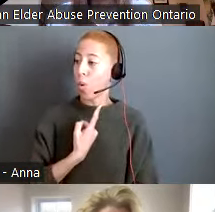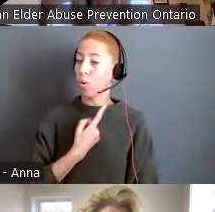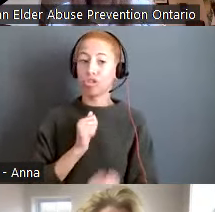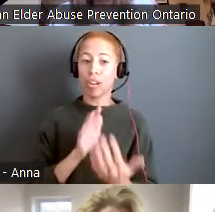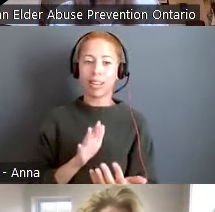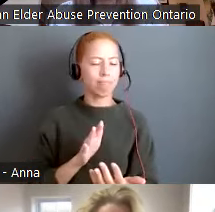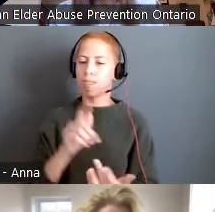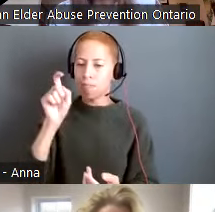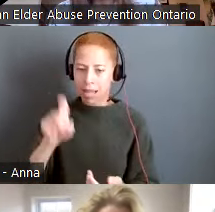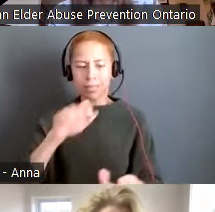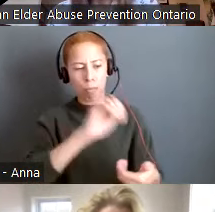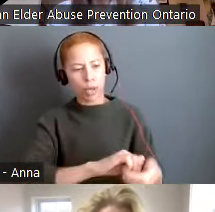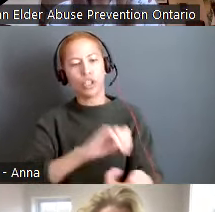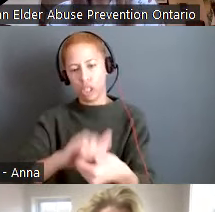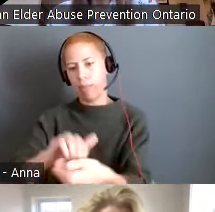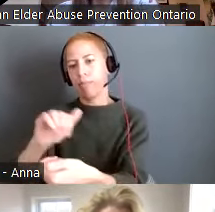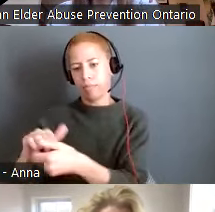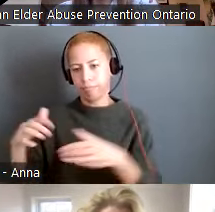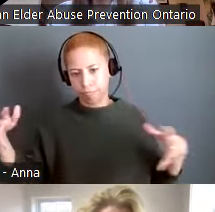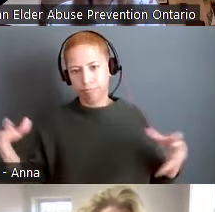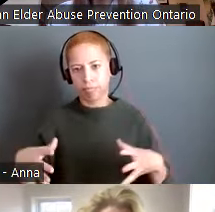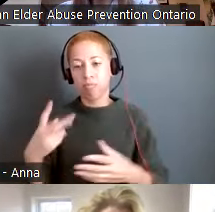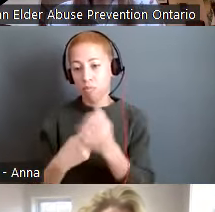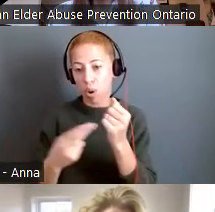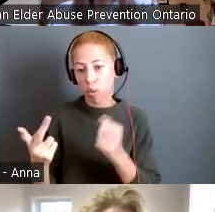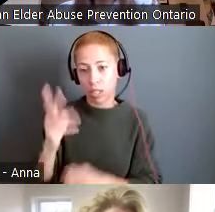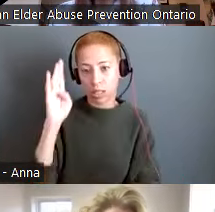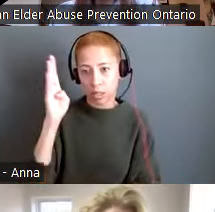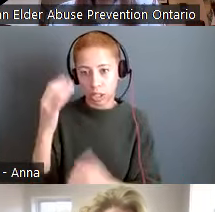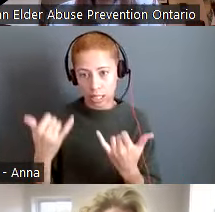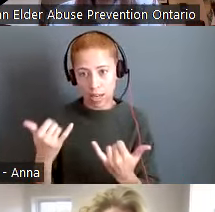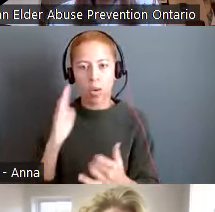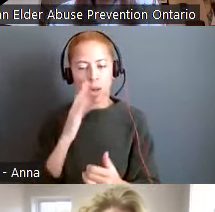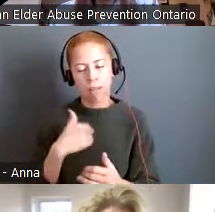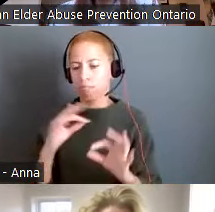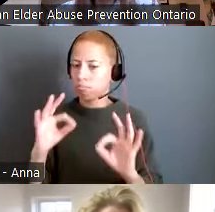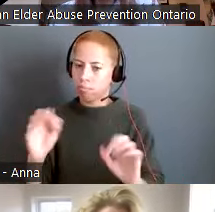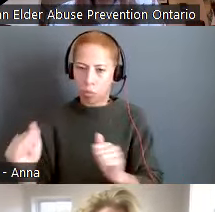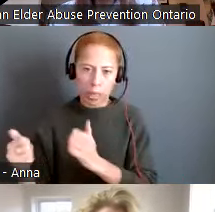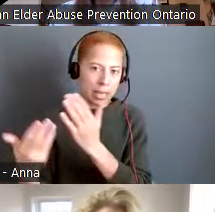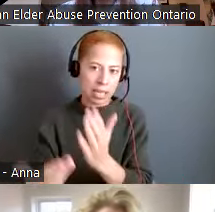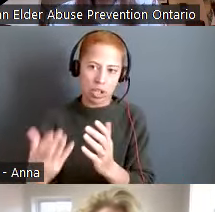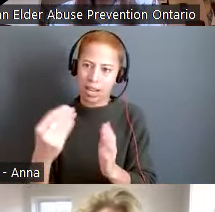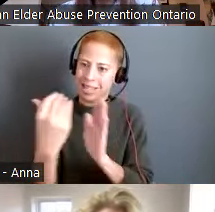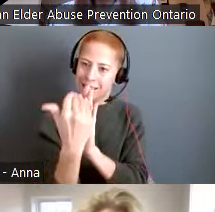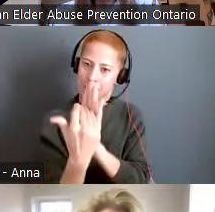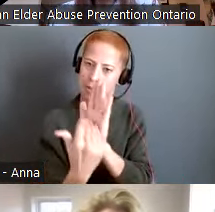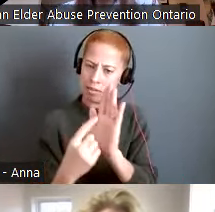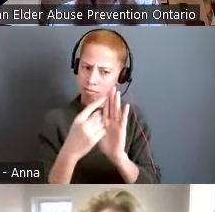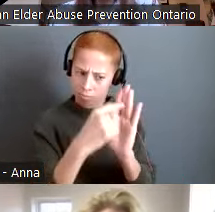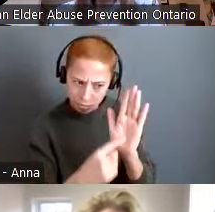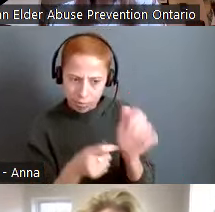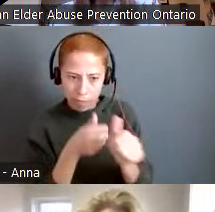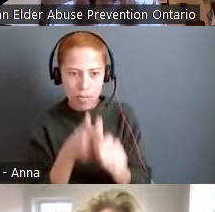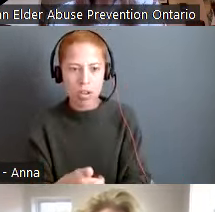partnership. And I think both our speakers will have excellent recommendations and steps that we can all take in